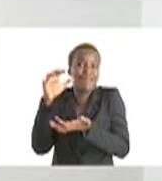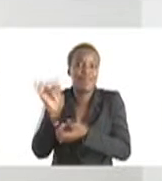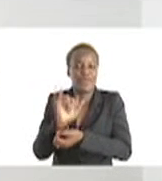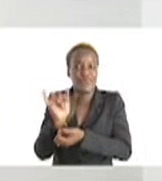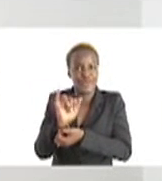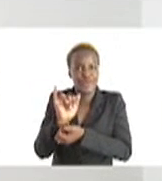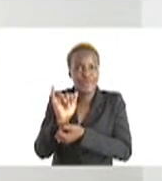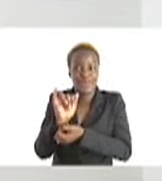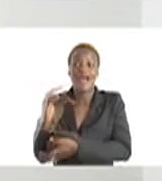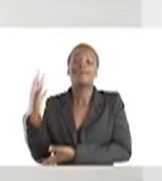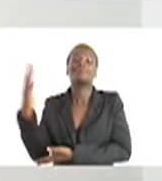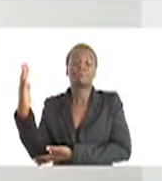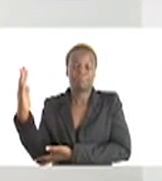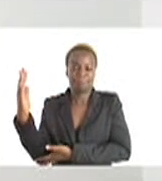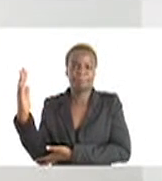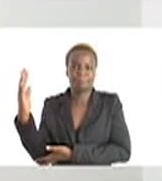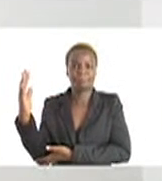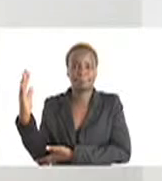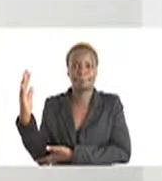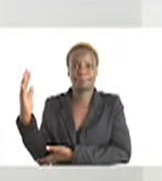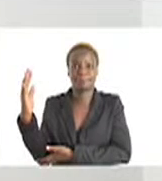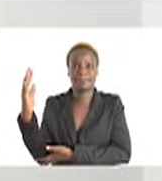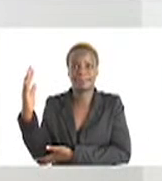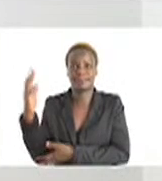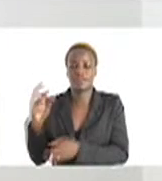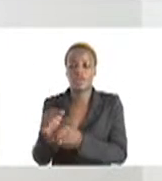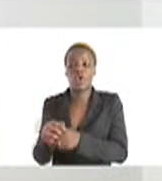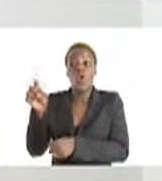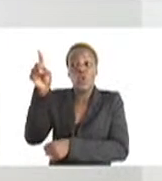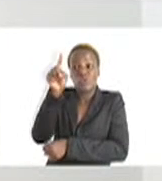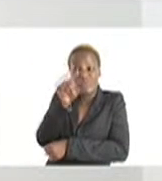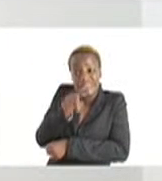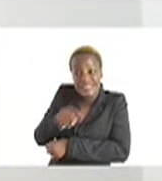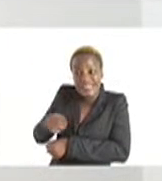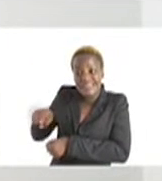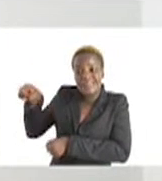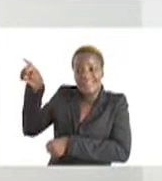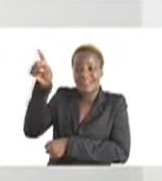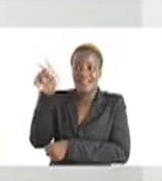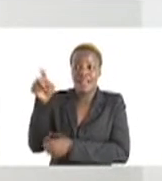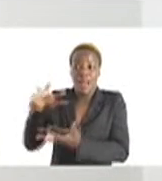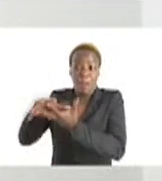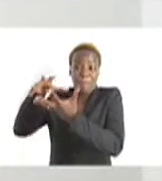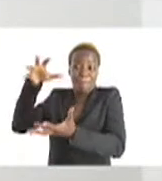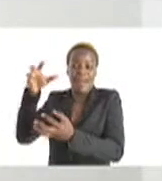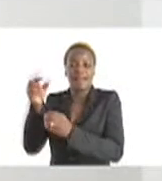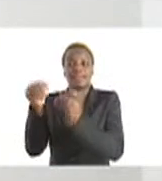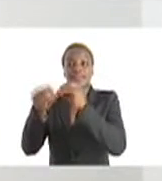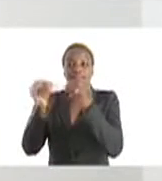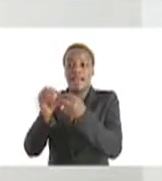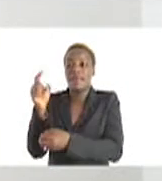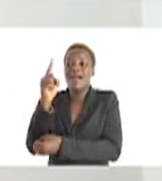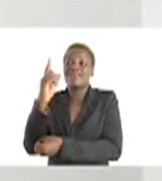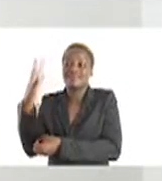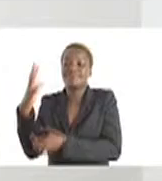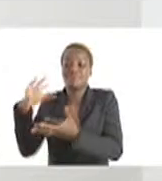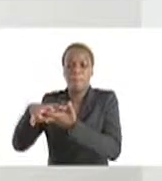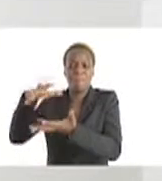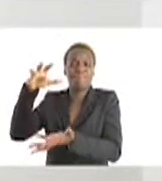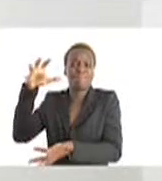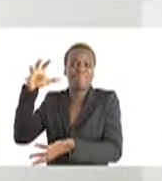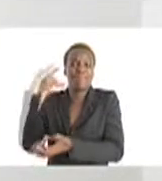means between 14 and a 15, the number 15 is bigger than 14. That is how we